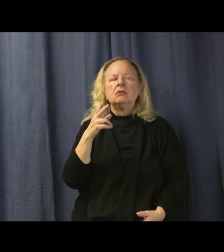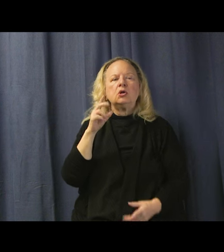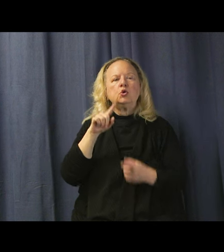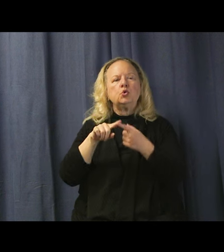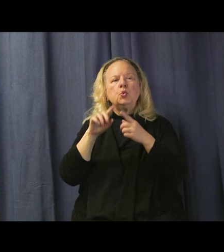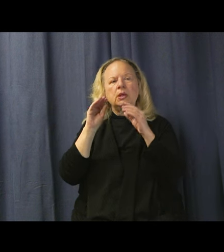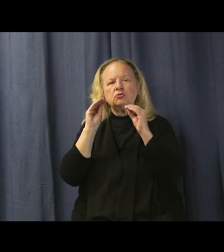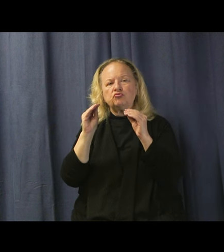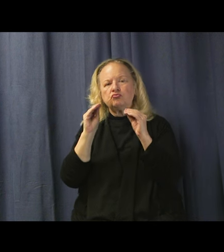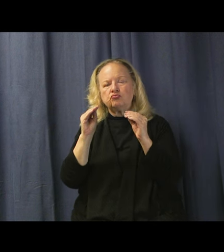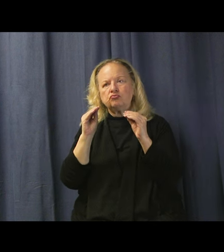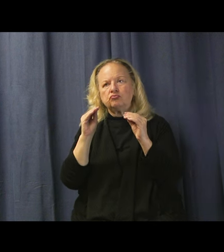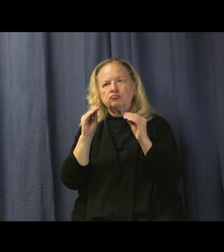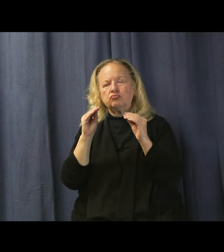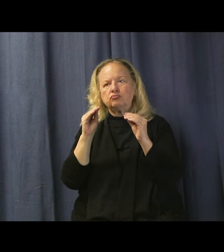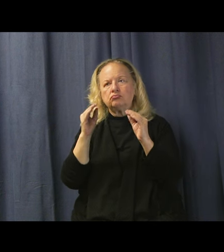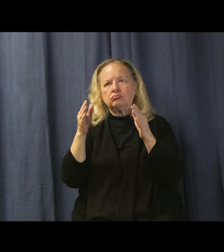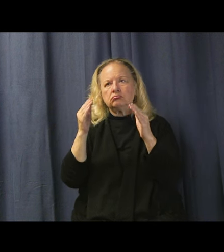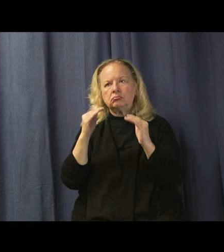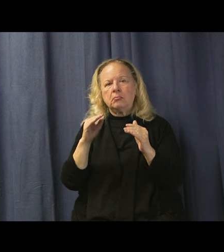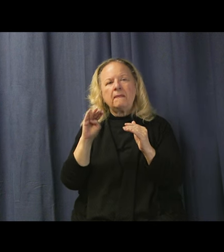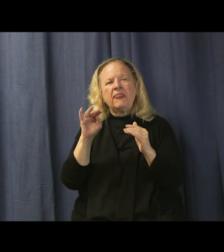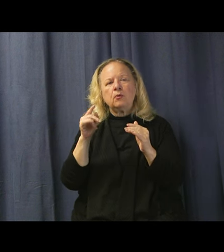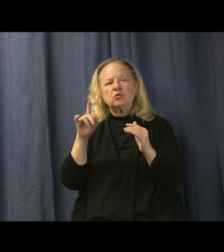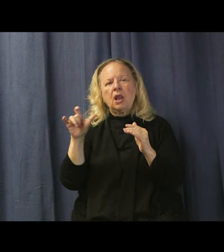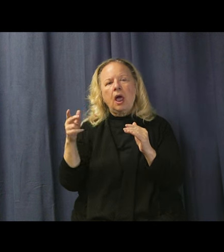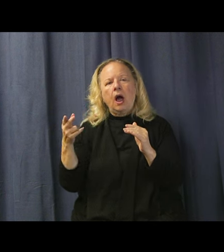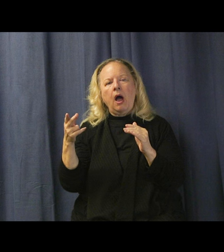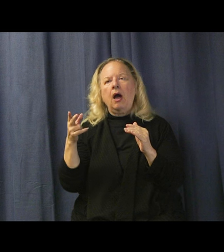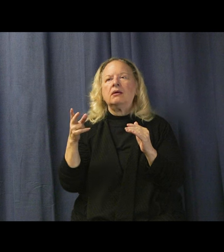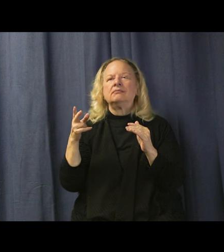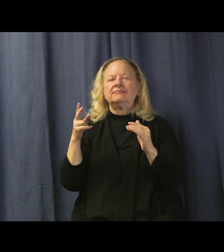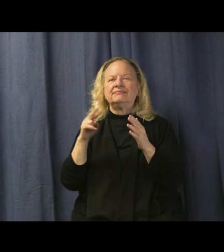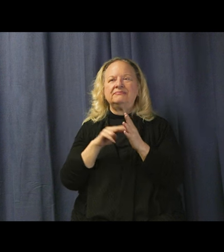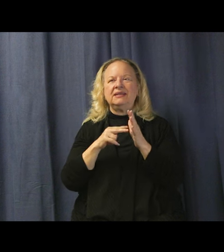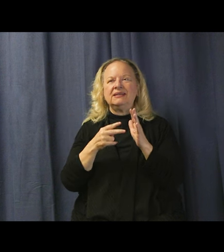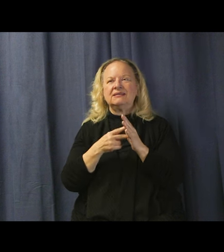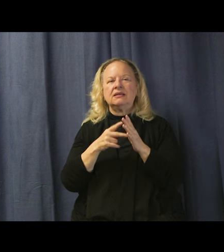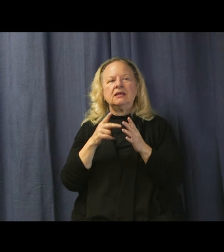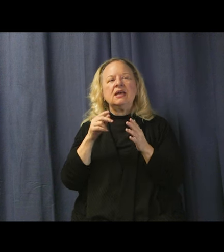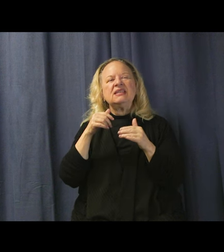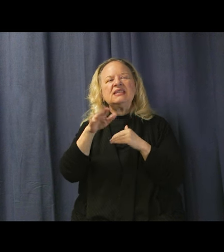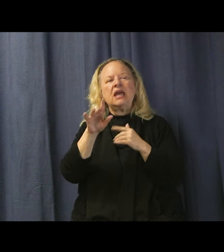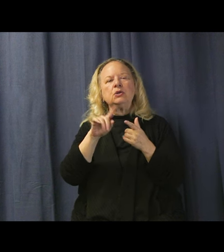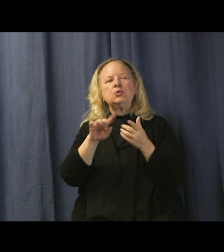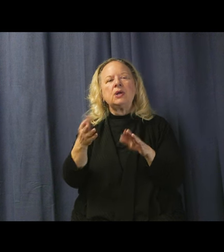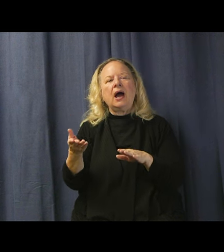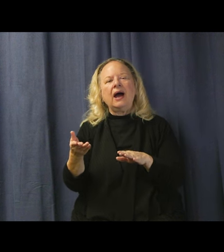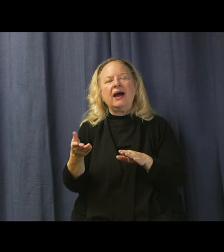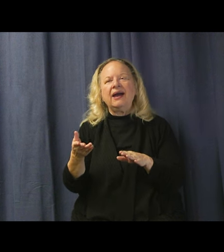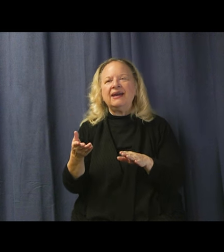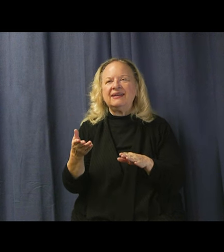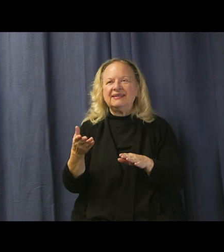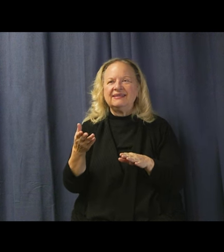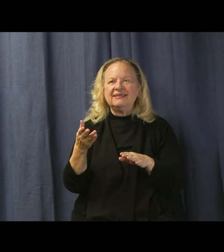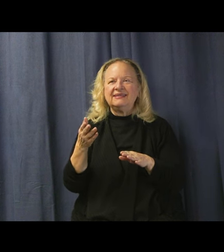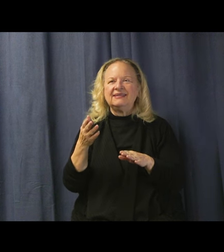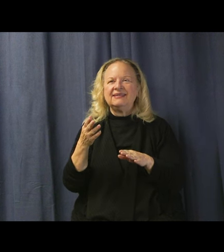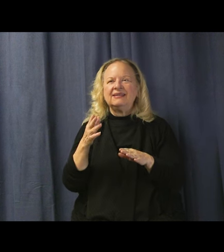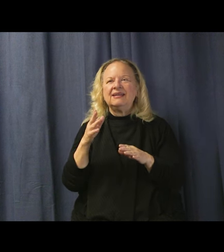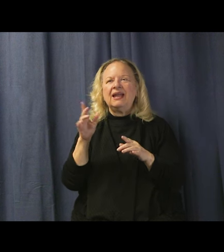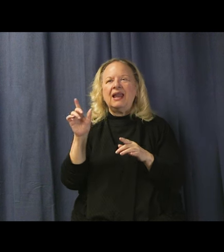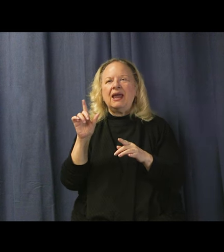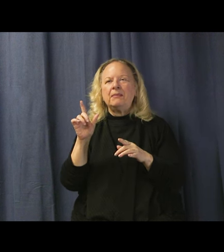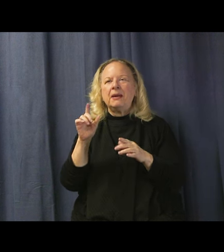to train or to instruct. Methuselah means sent to die.